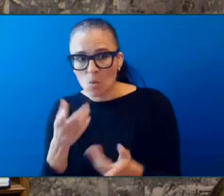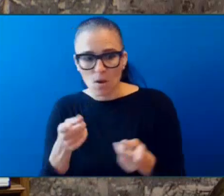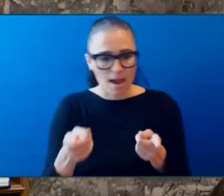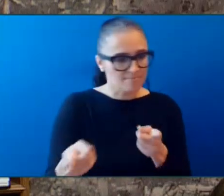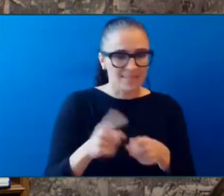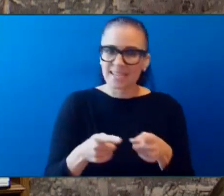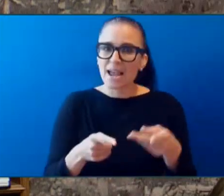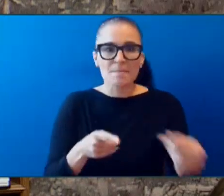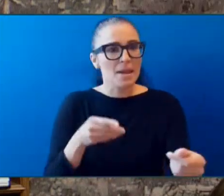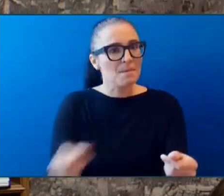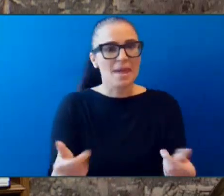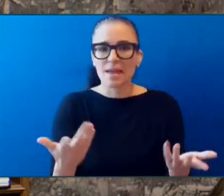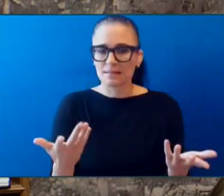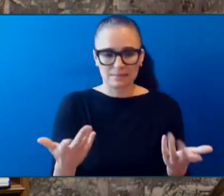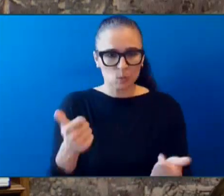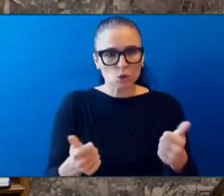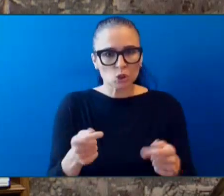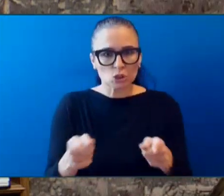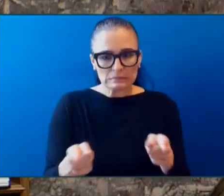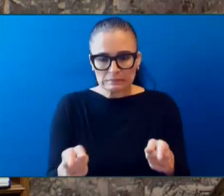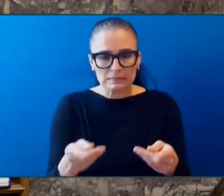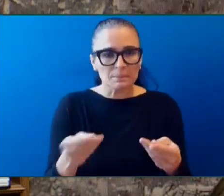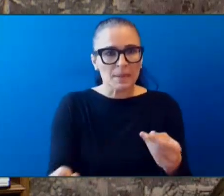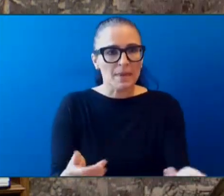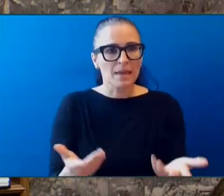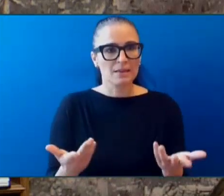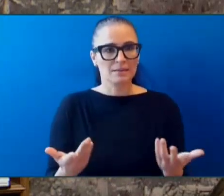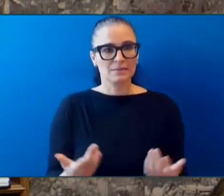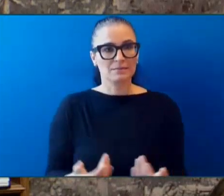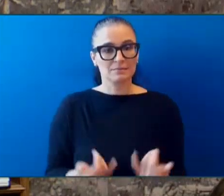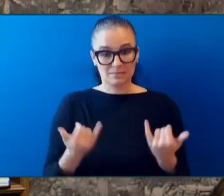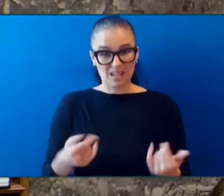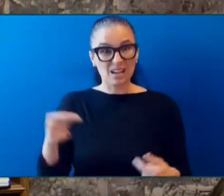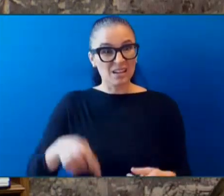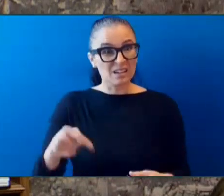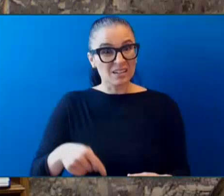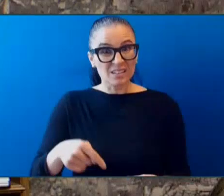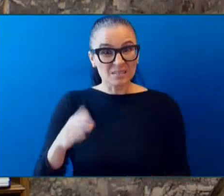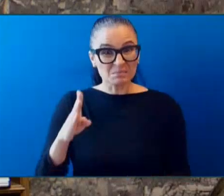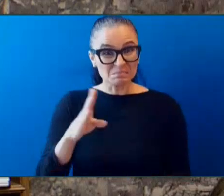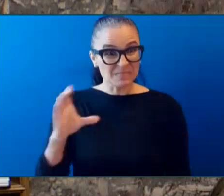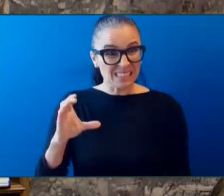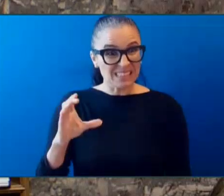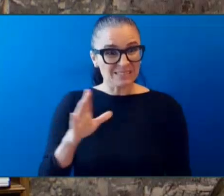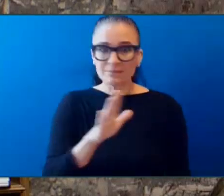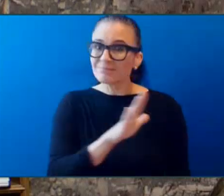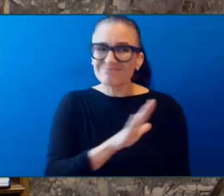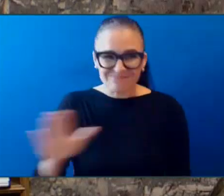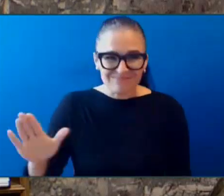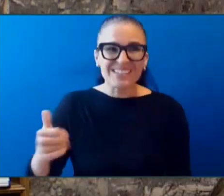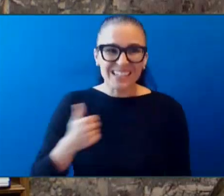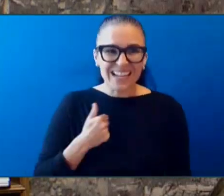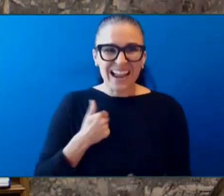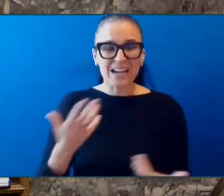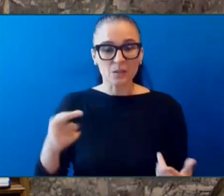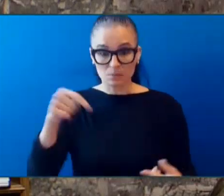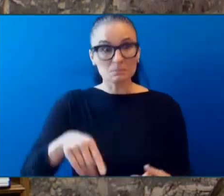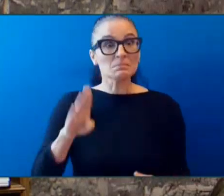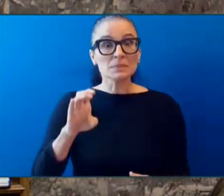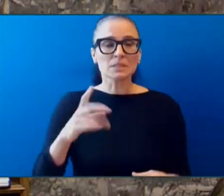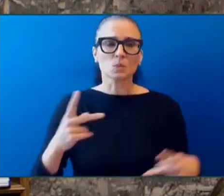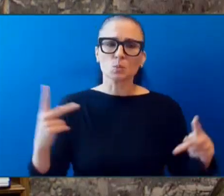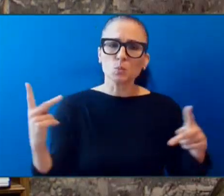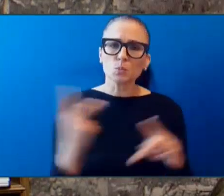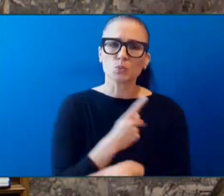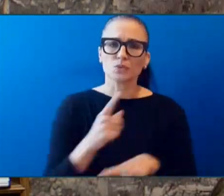most unaffordable province in the entire country. That's your record, Premier. Yet he is stubbornly refusing to fight